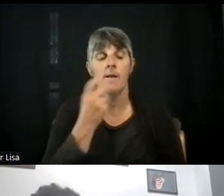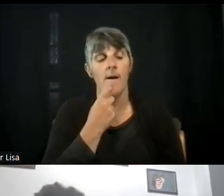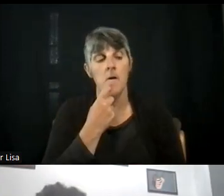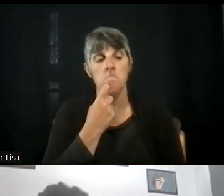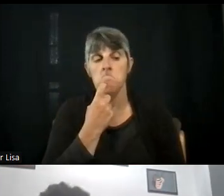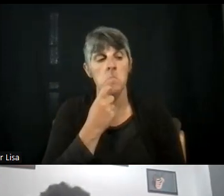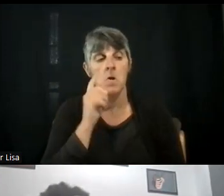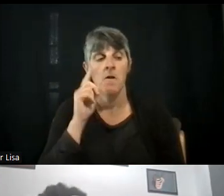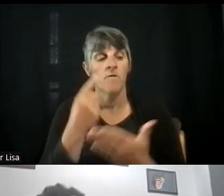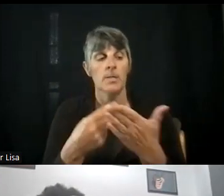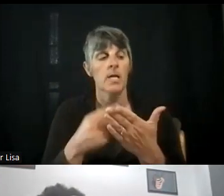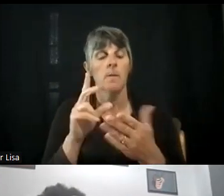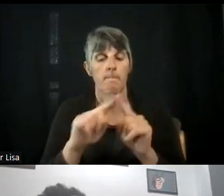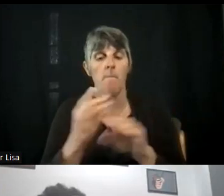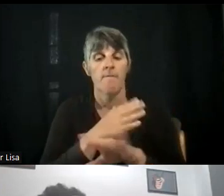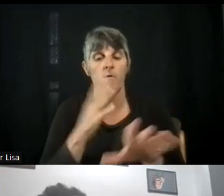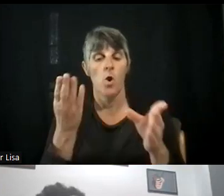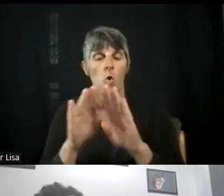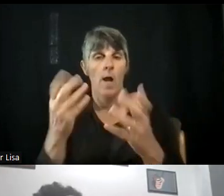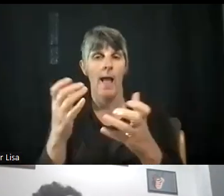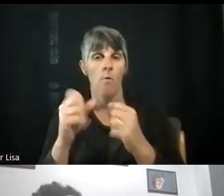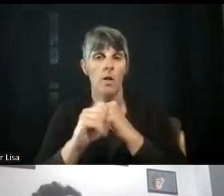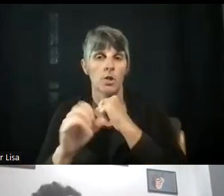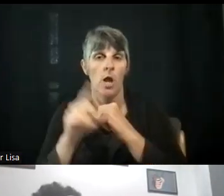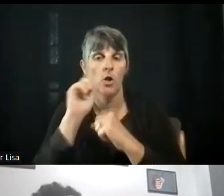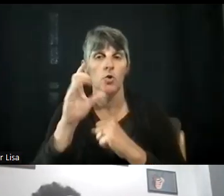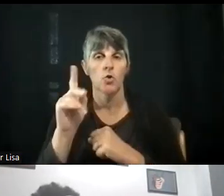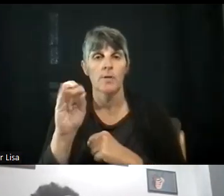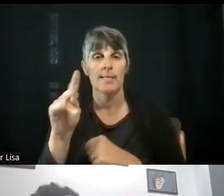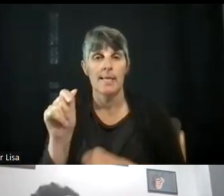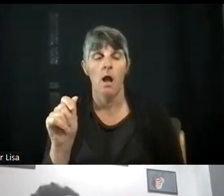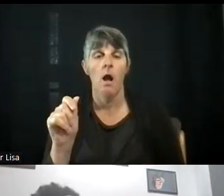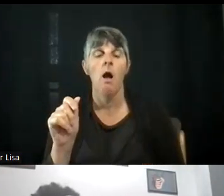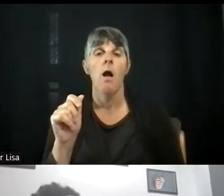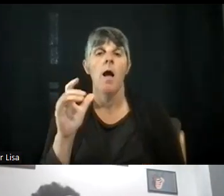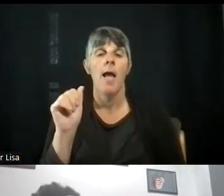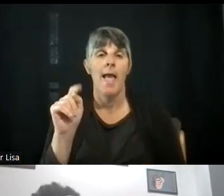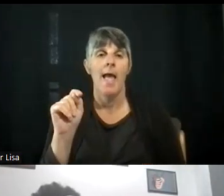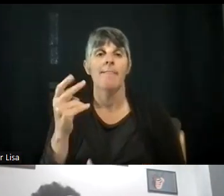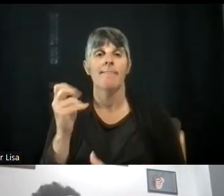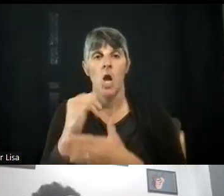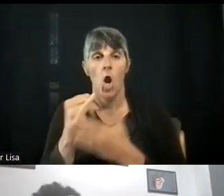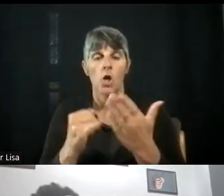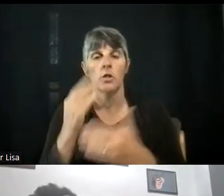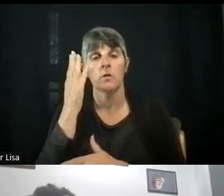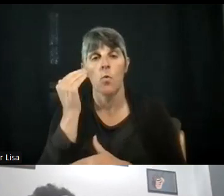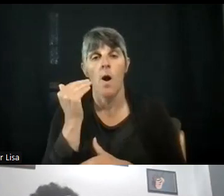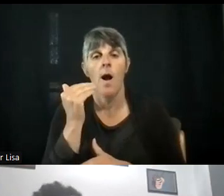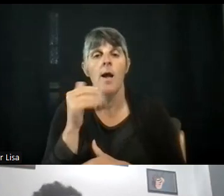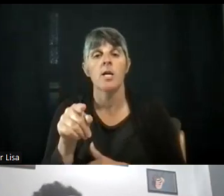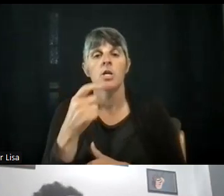Not on the discussion, but before we left, I just want to give a shout out to Christina at the Yards, because